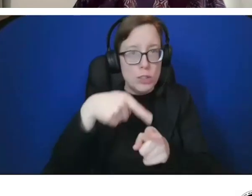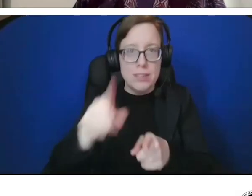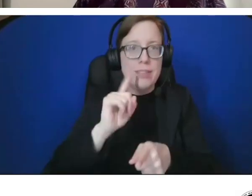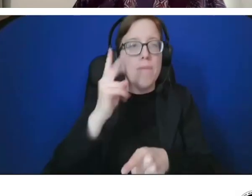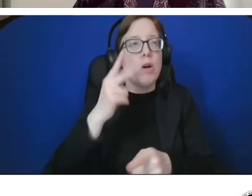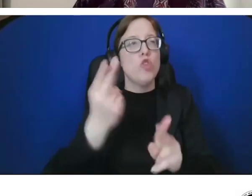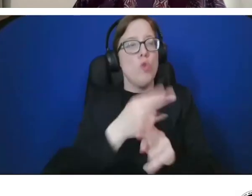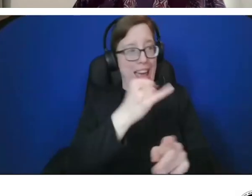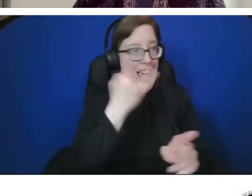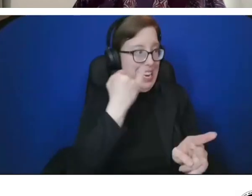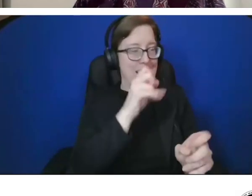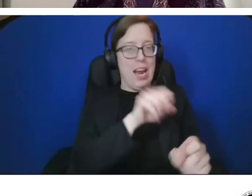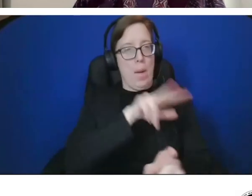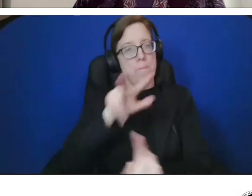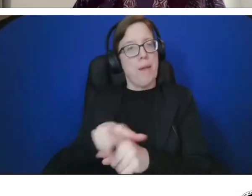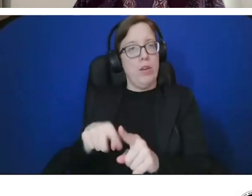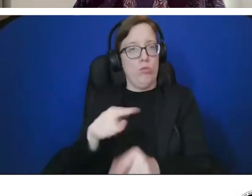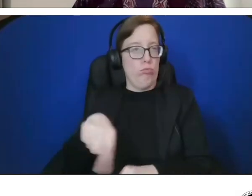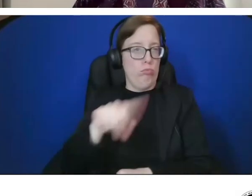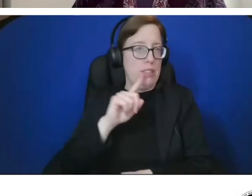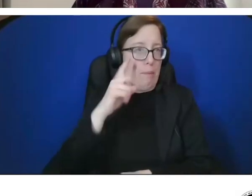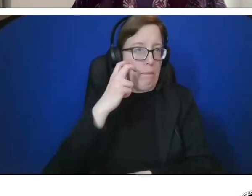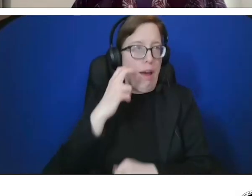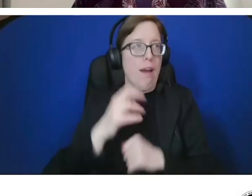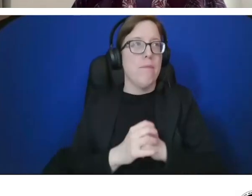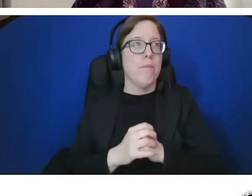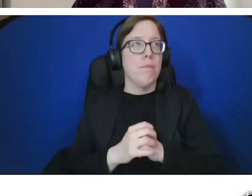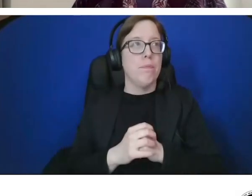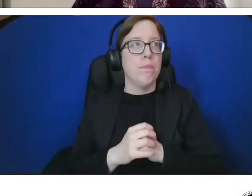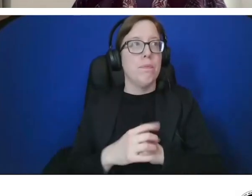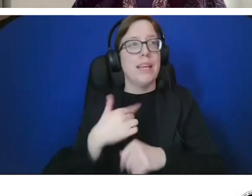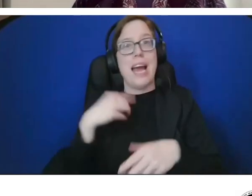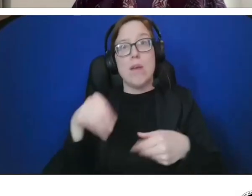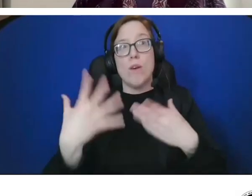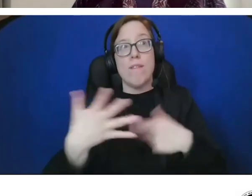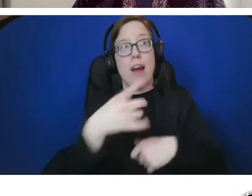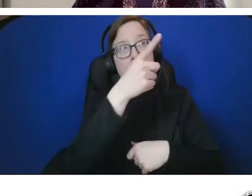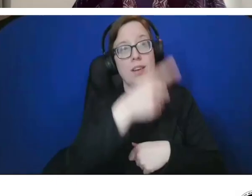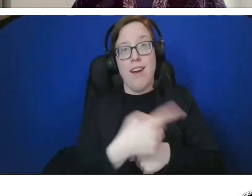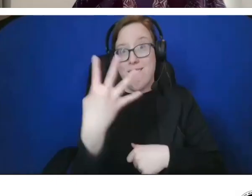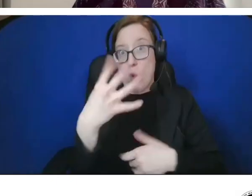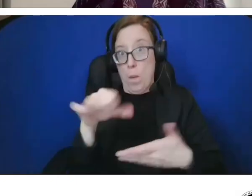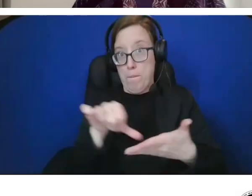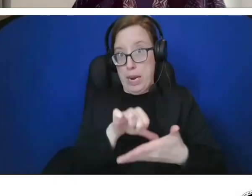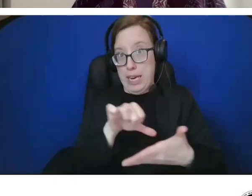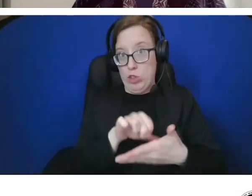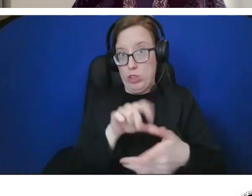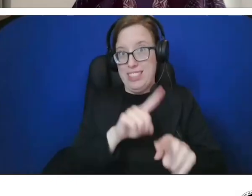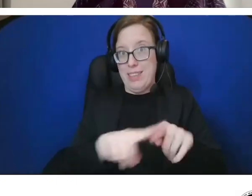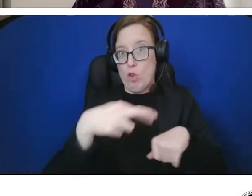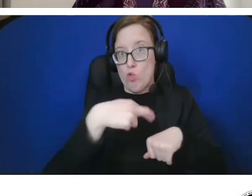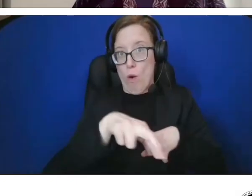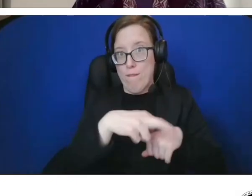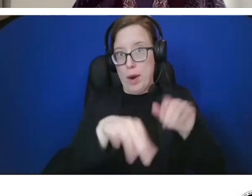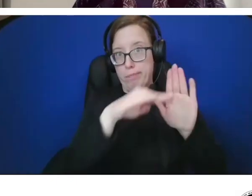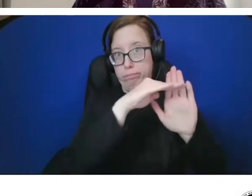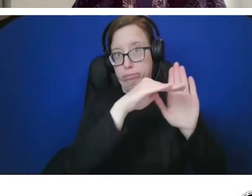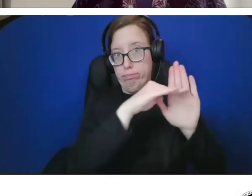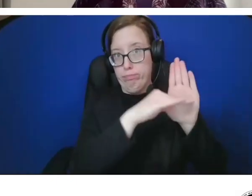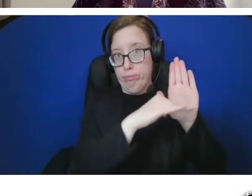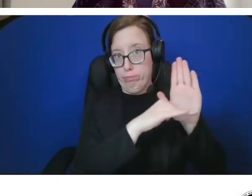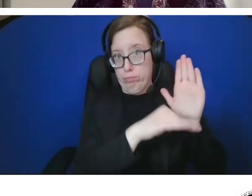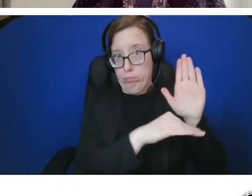and learn to use the ideas in it then. And then I provided you with 4 pages of